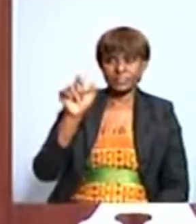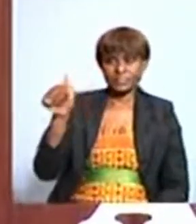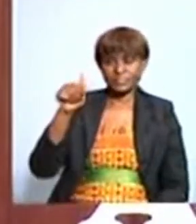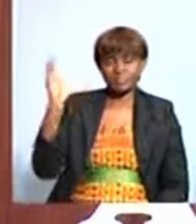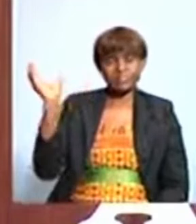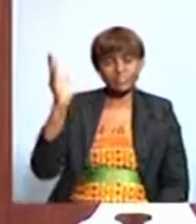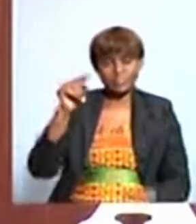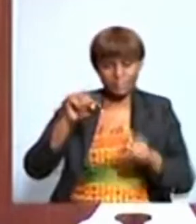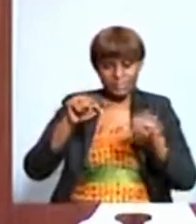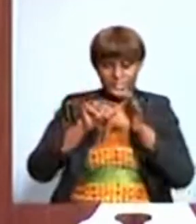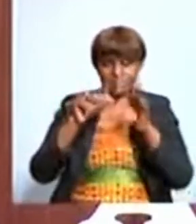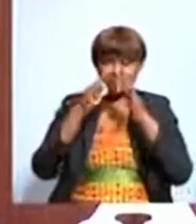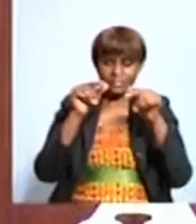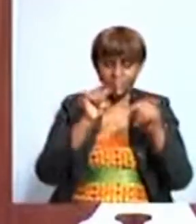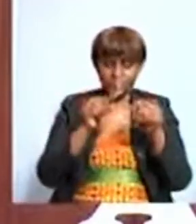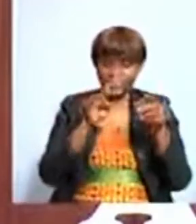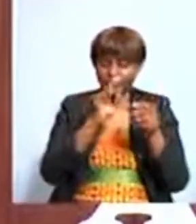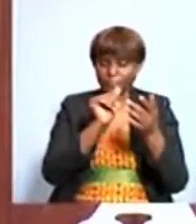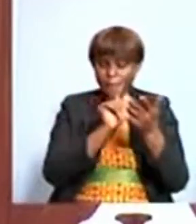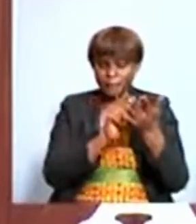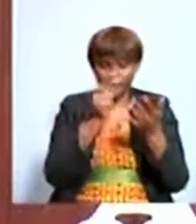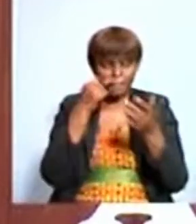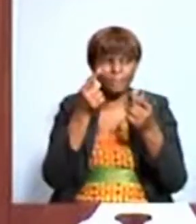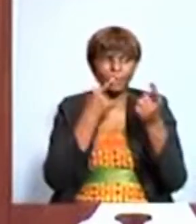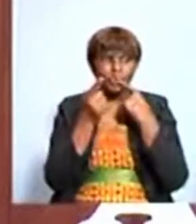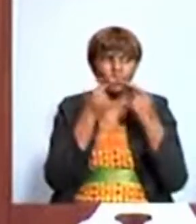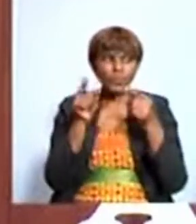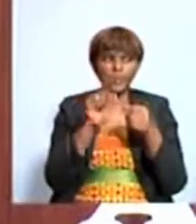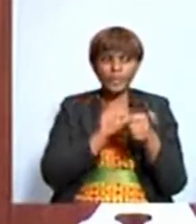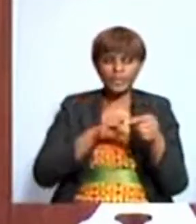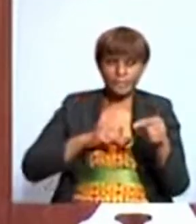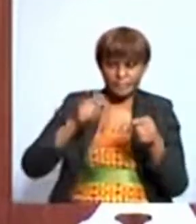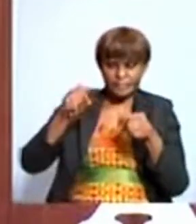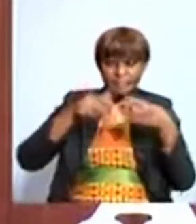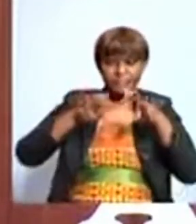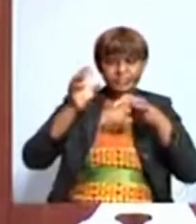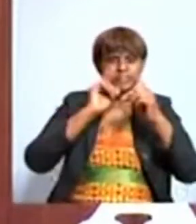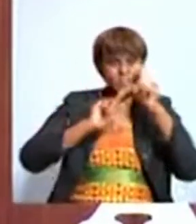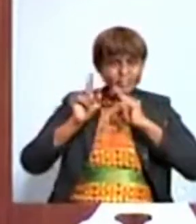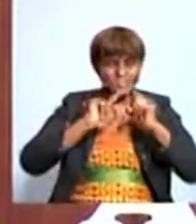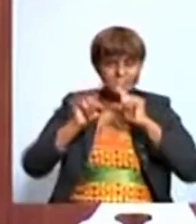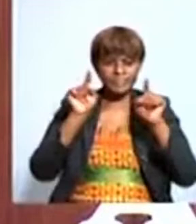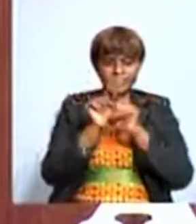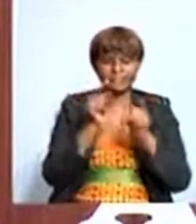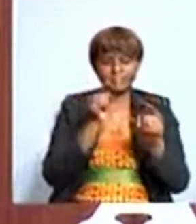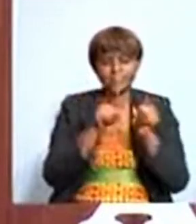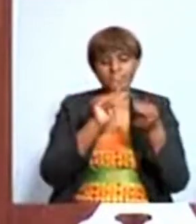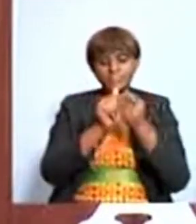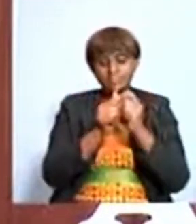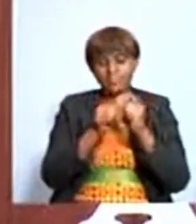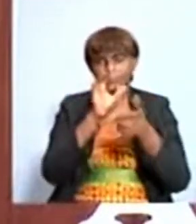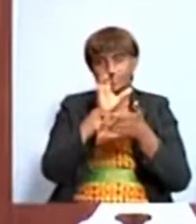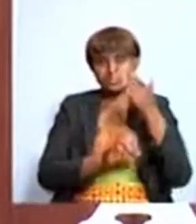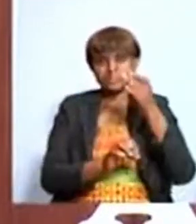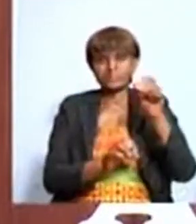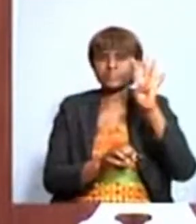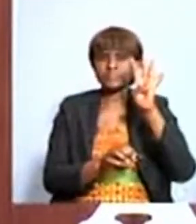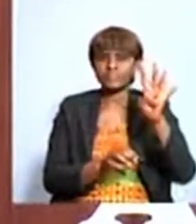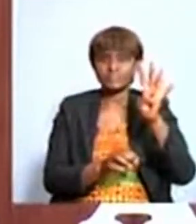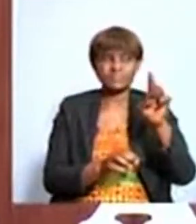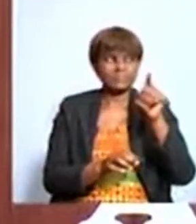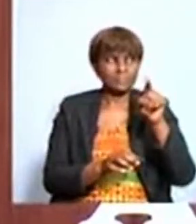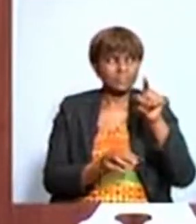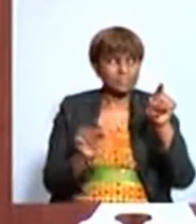floor of the House. So when this bill came up for consideration, the member continued debating, moving an amendment to clause 4.